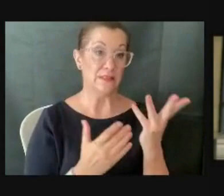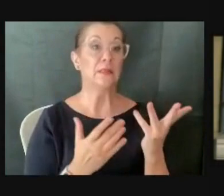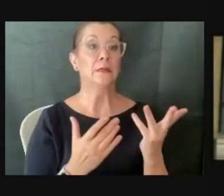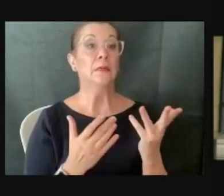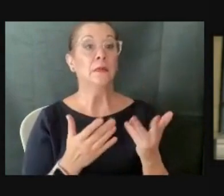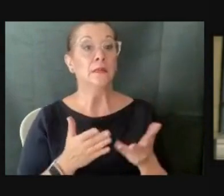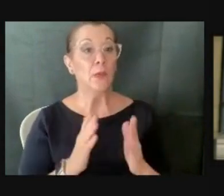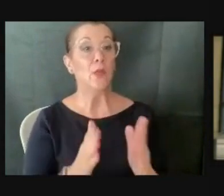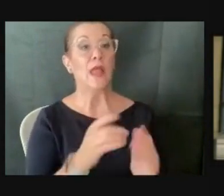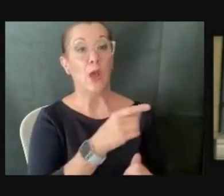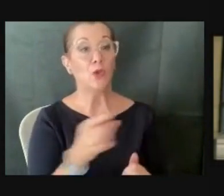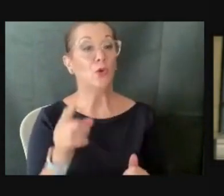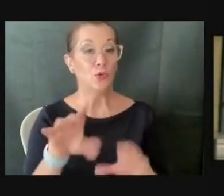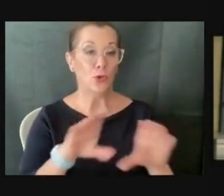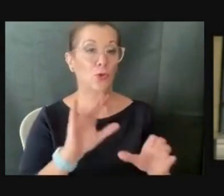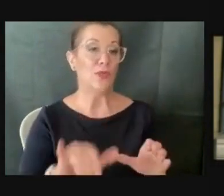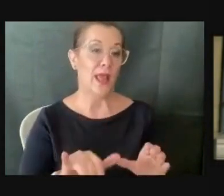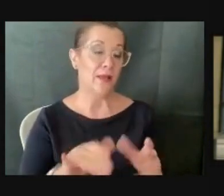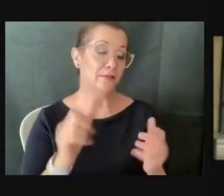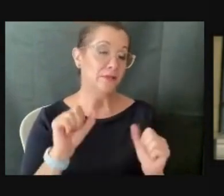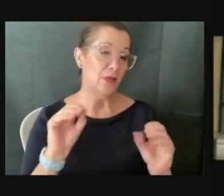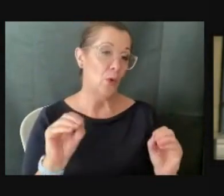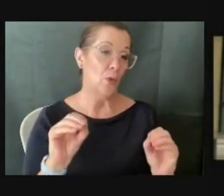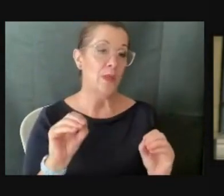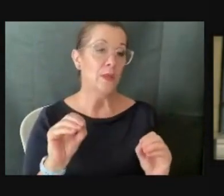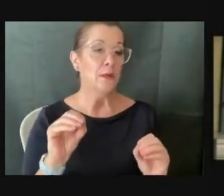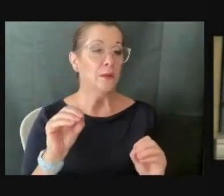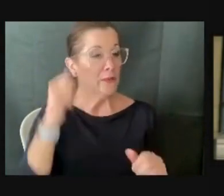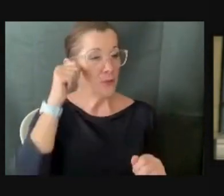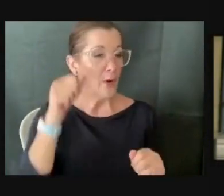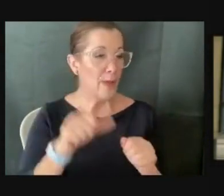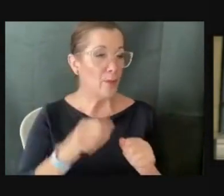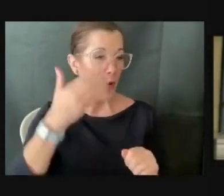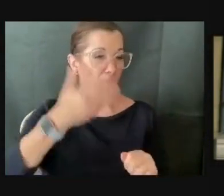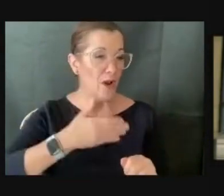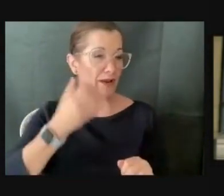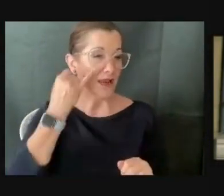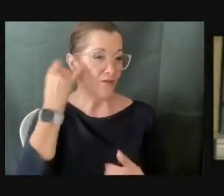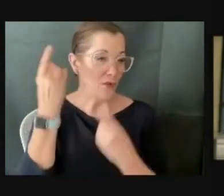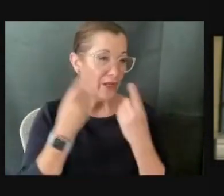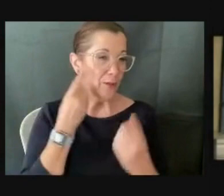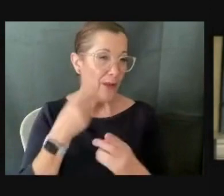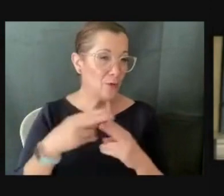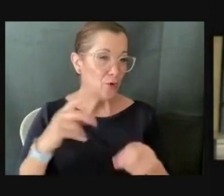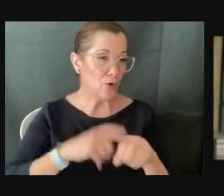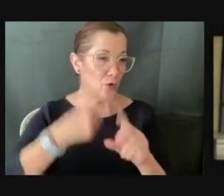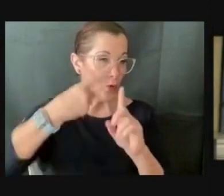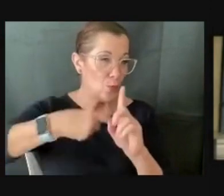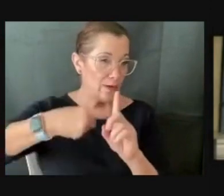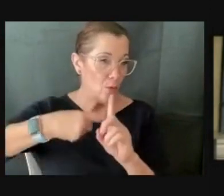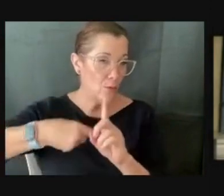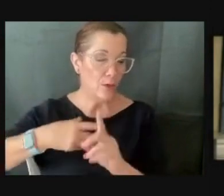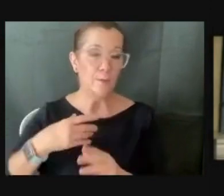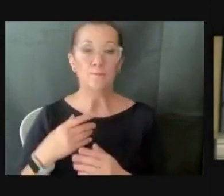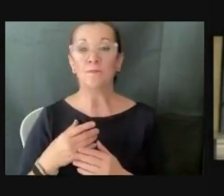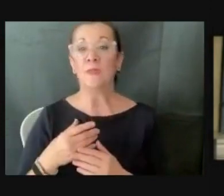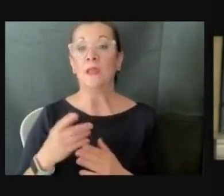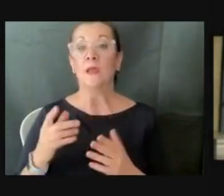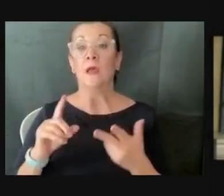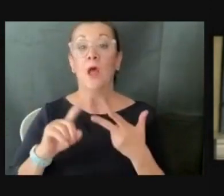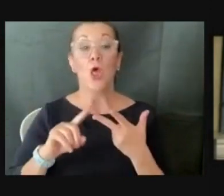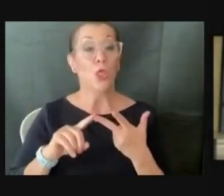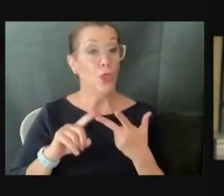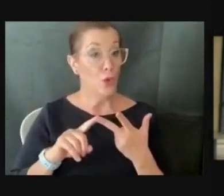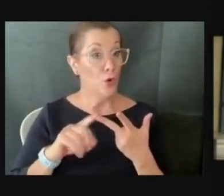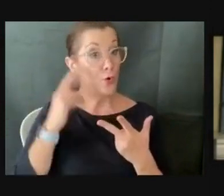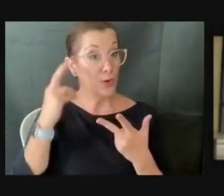to do that. So something to keep in mind up front if you're thinking about doing short-term rentals. And then the third reason to